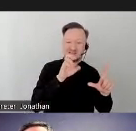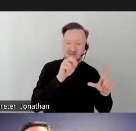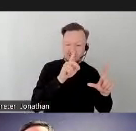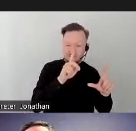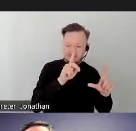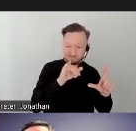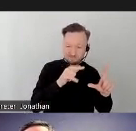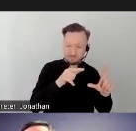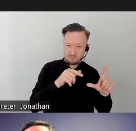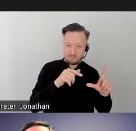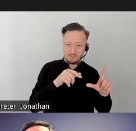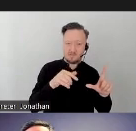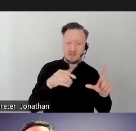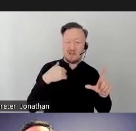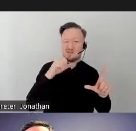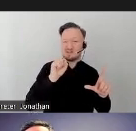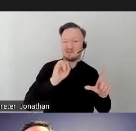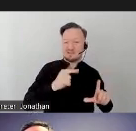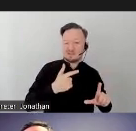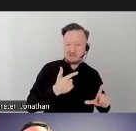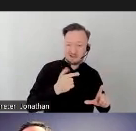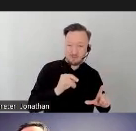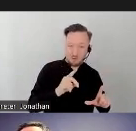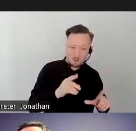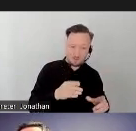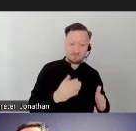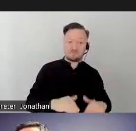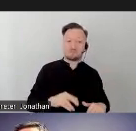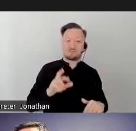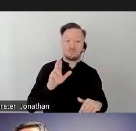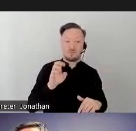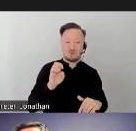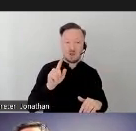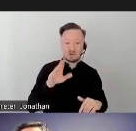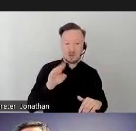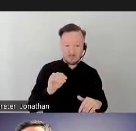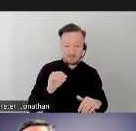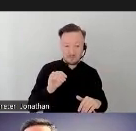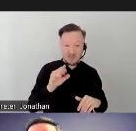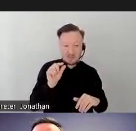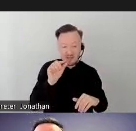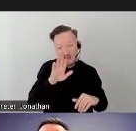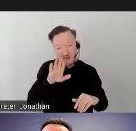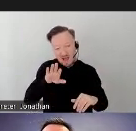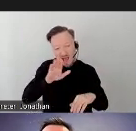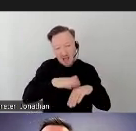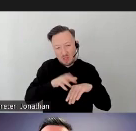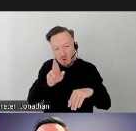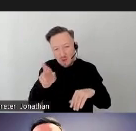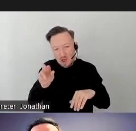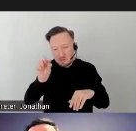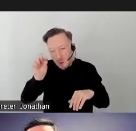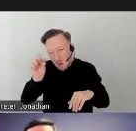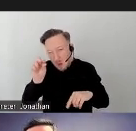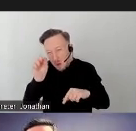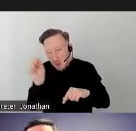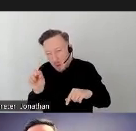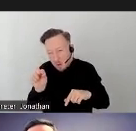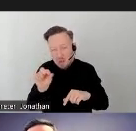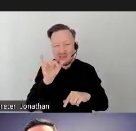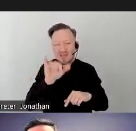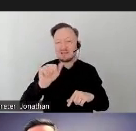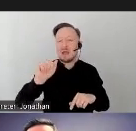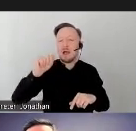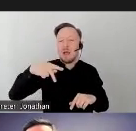colon, there's sigmoid and rectum. And that little thing on the right side that's hanging out, that's your appendix, where you get